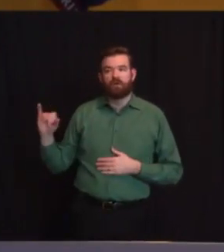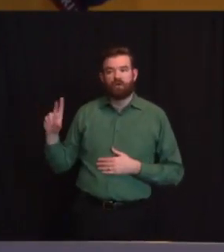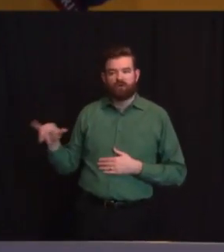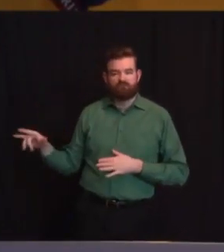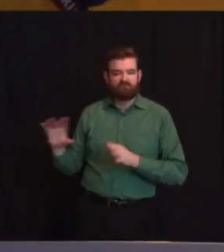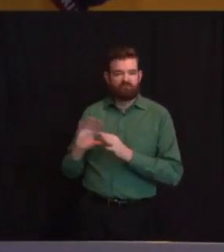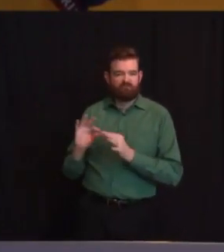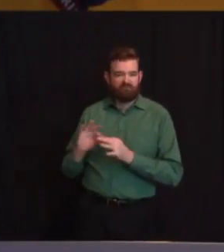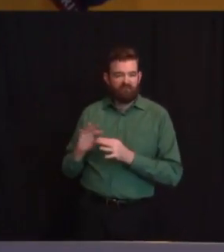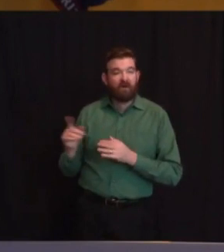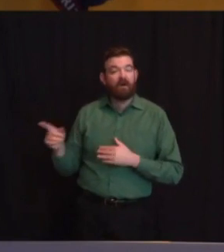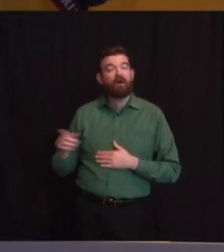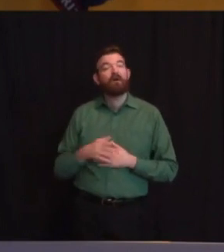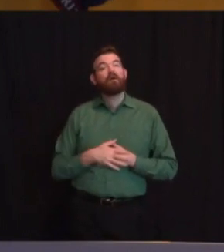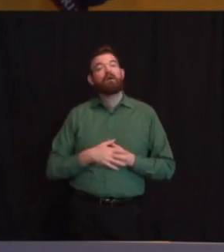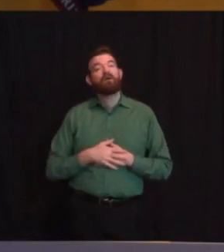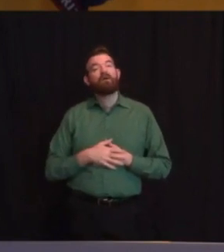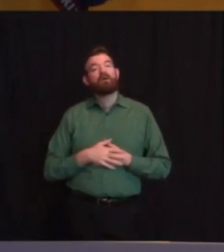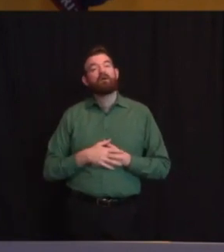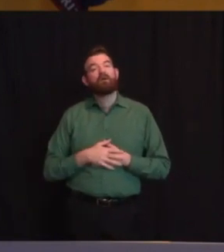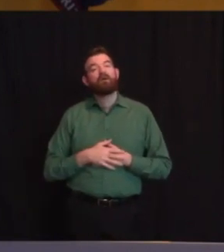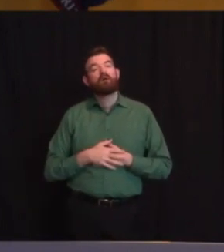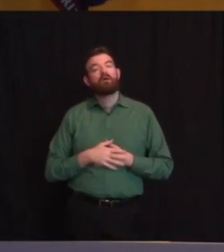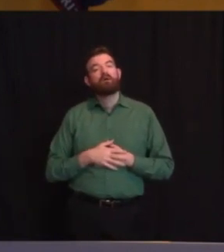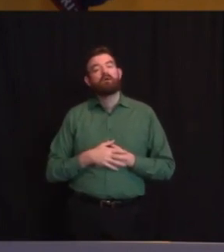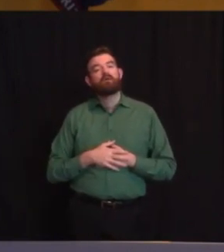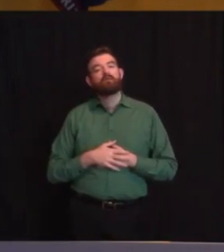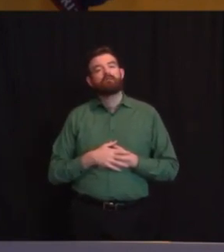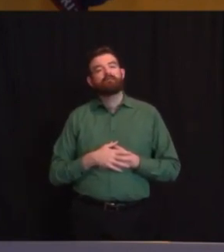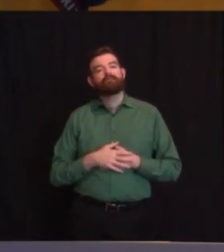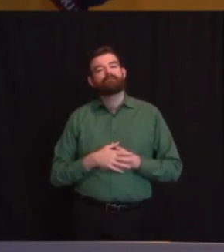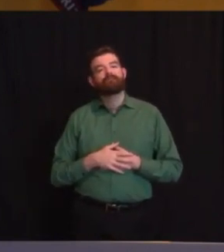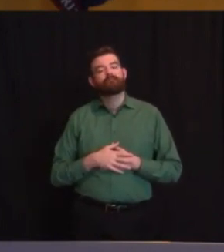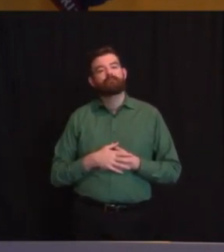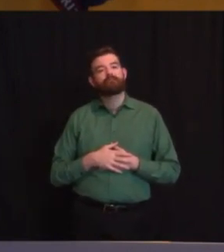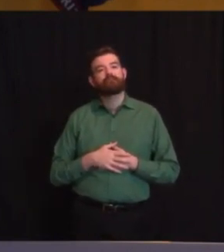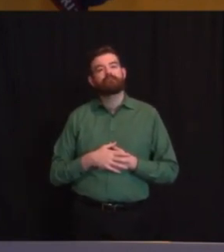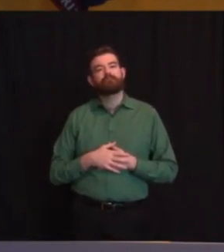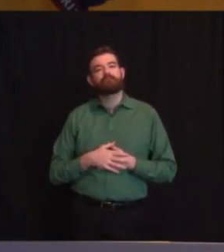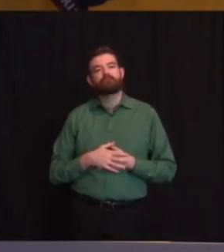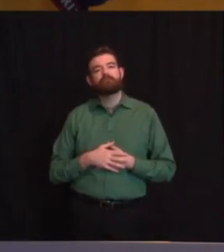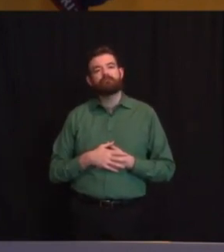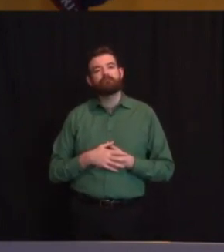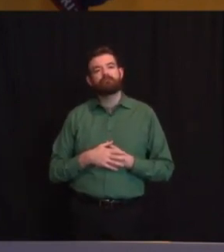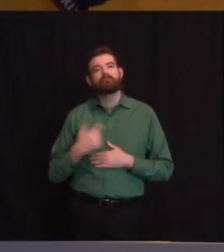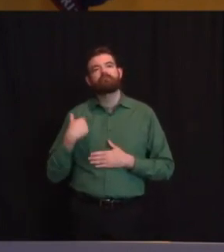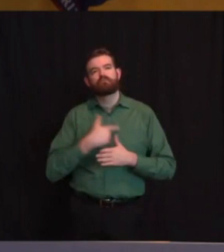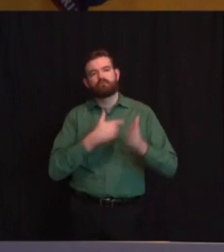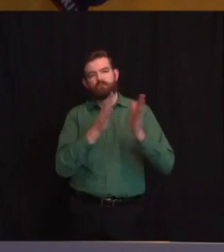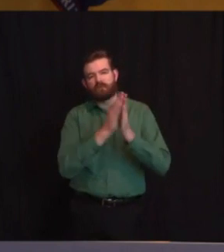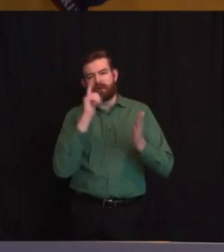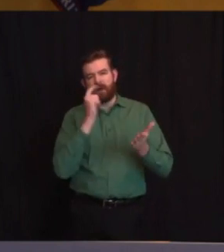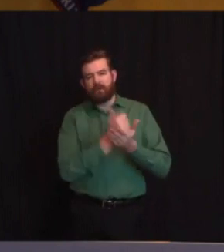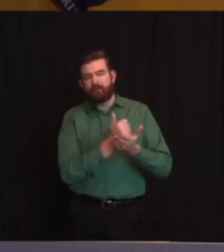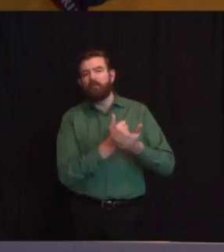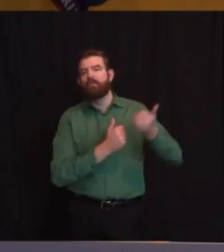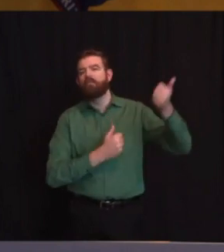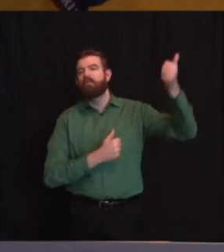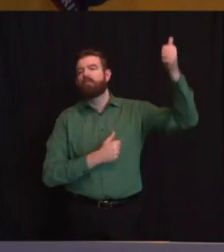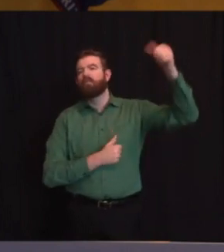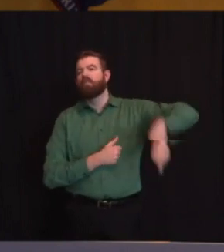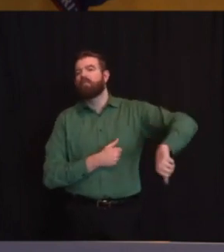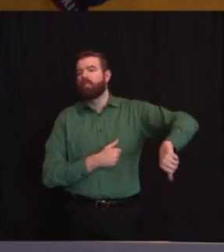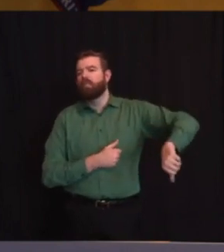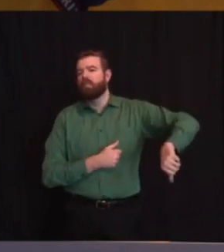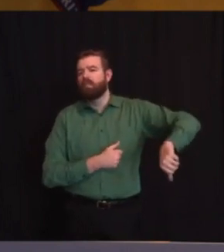initial request was, I don't want to say denied, the National Guard was diverted to another area. I think we're putting in another one. I